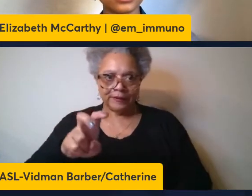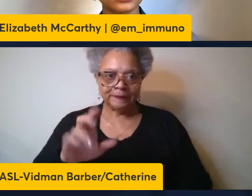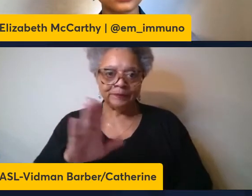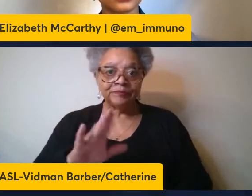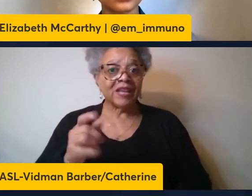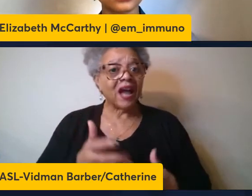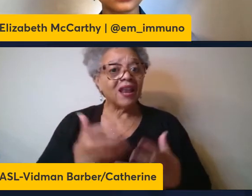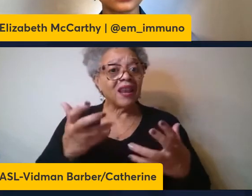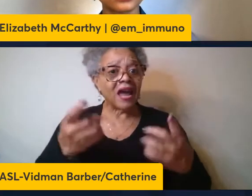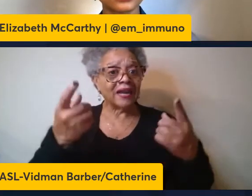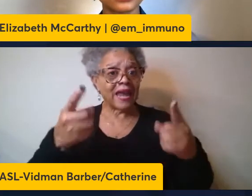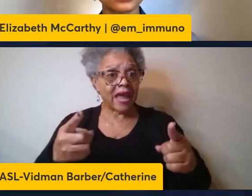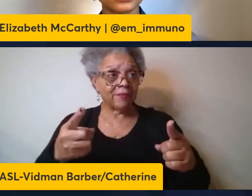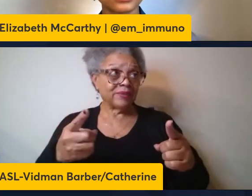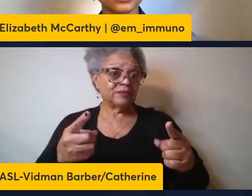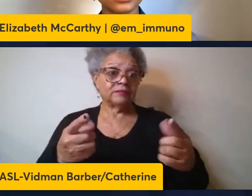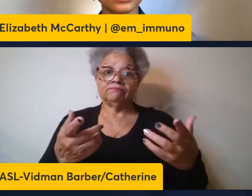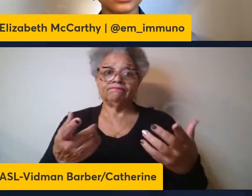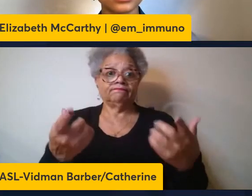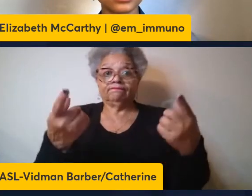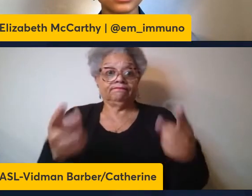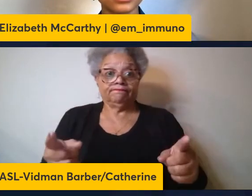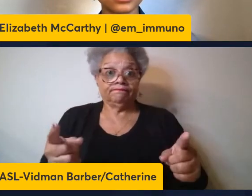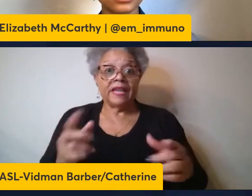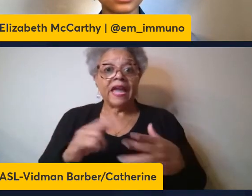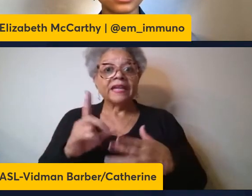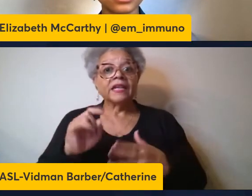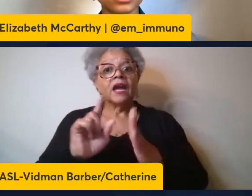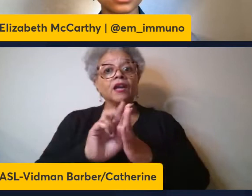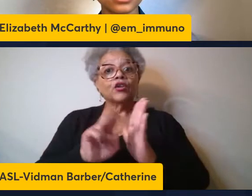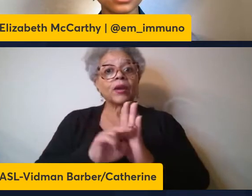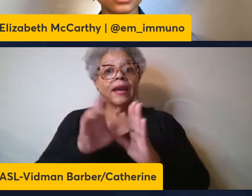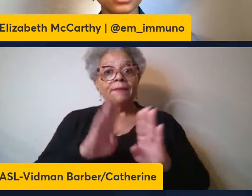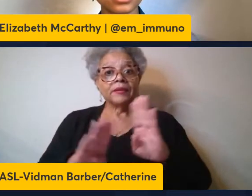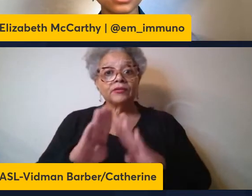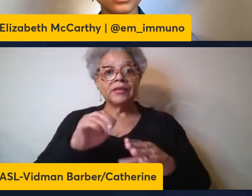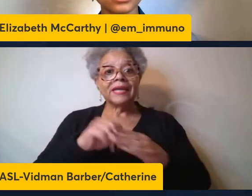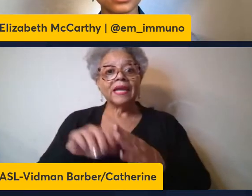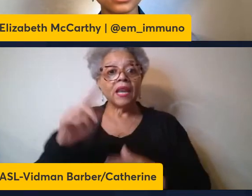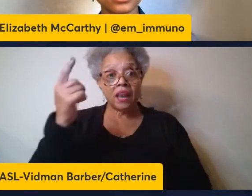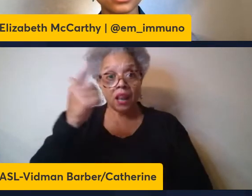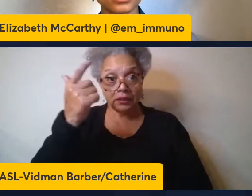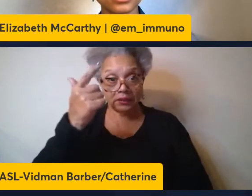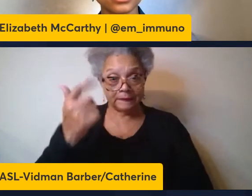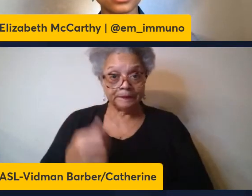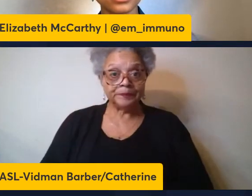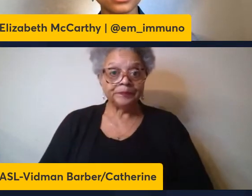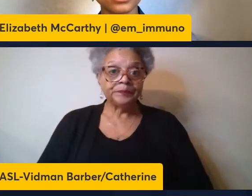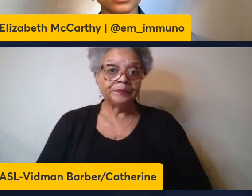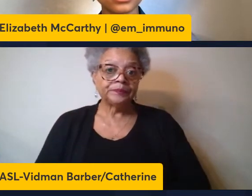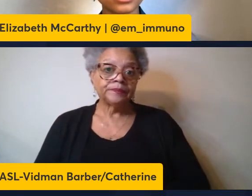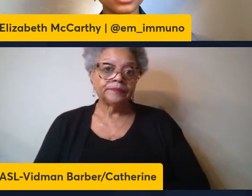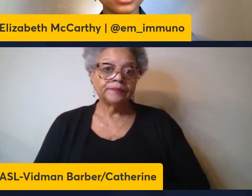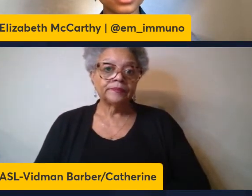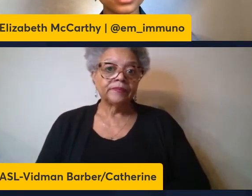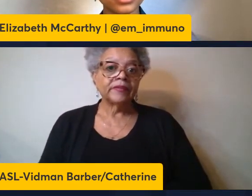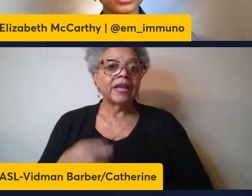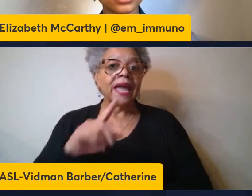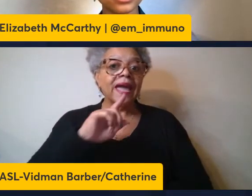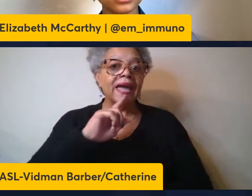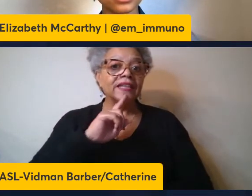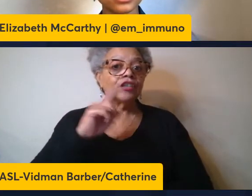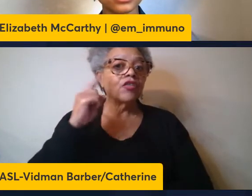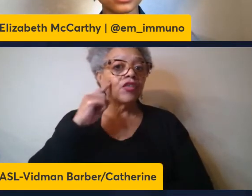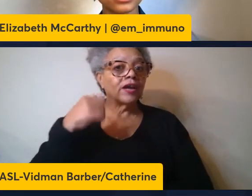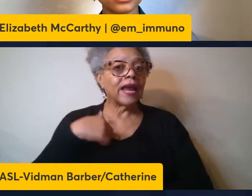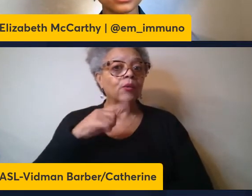of this happened by chance. So I did my undergrad in biology at UCL in London, and I actually thought that I would be